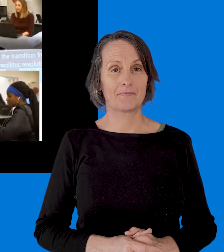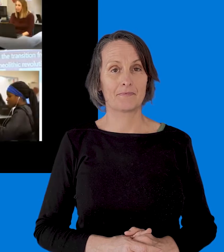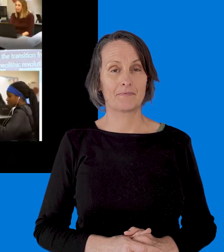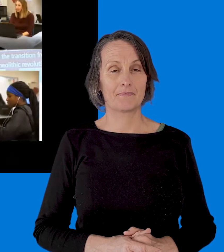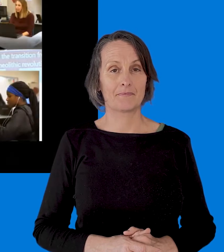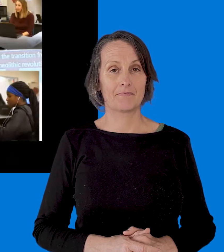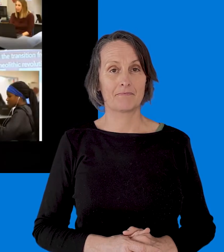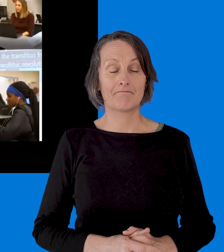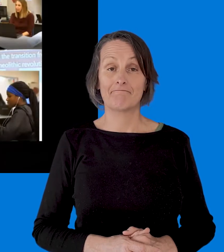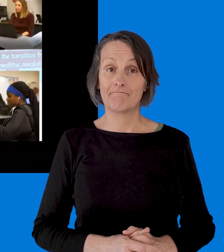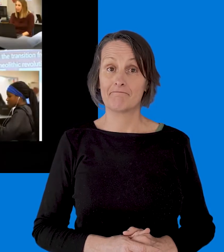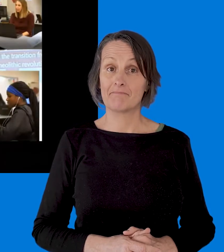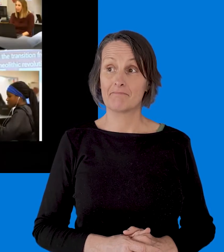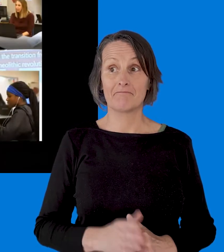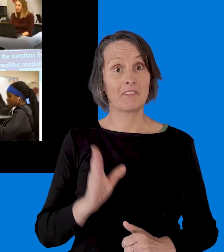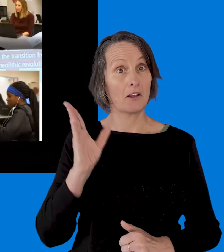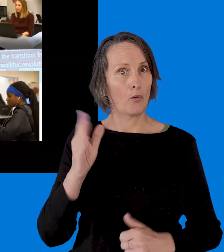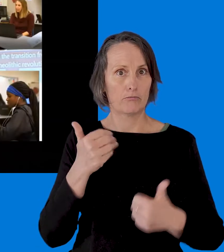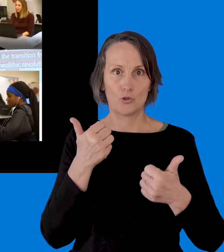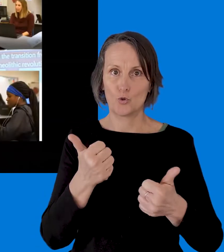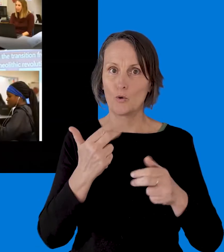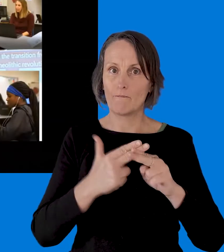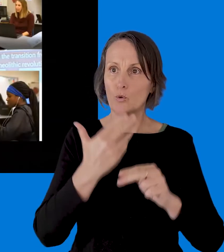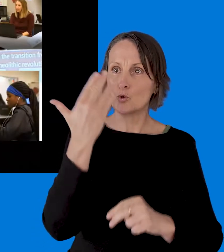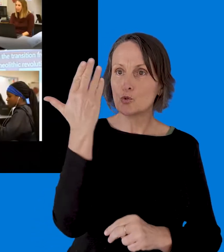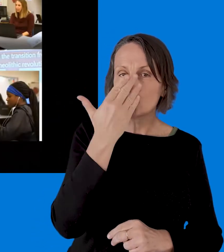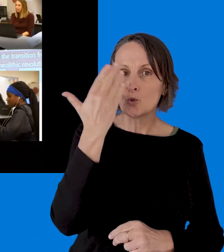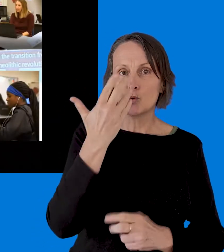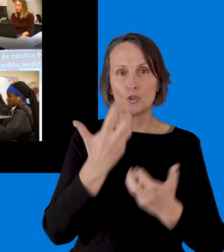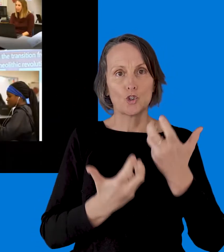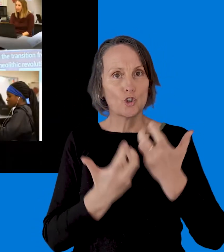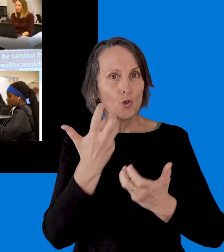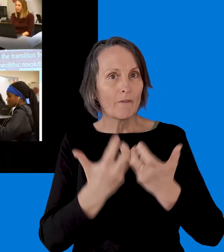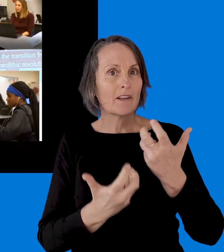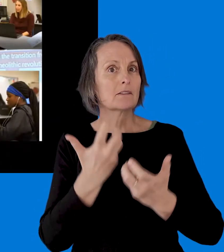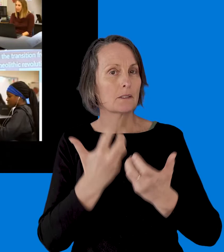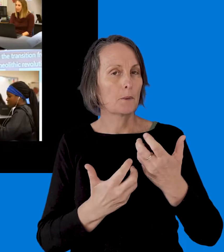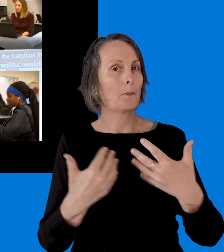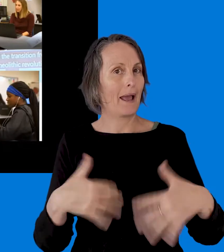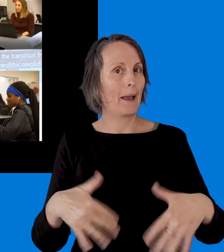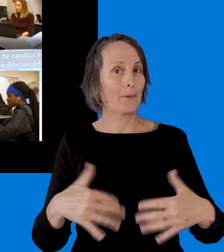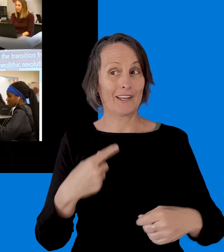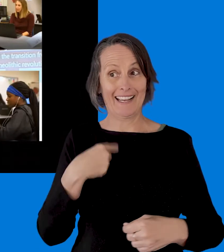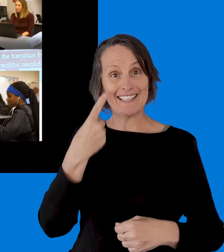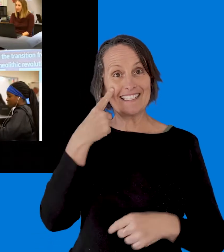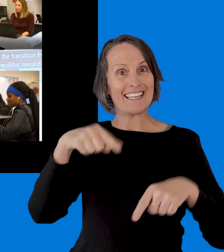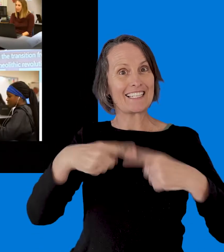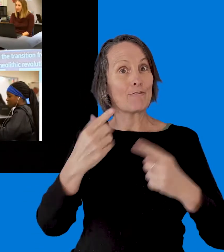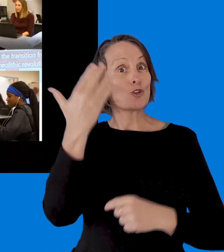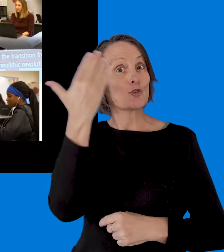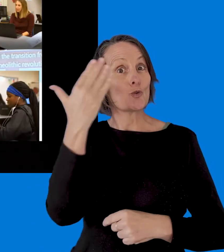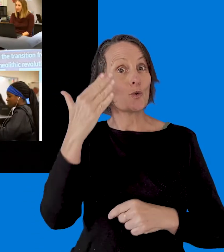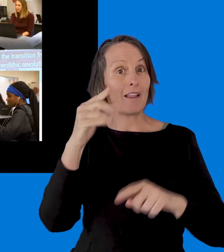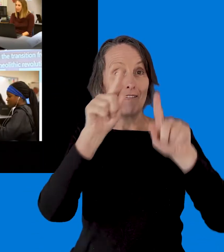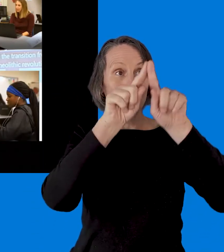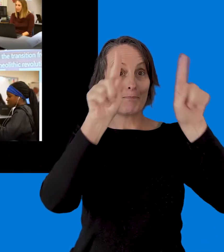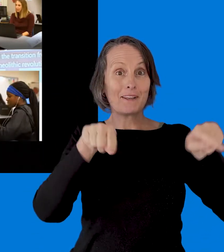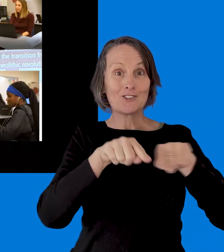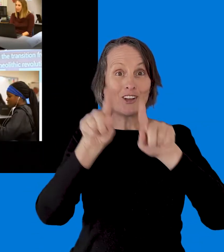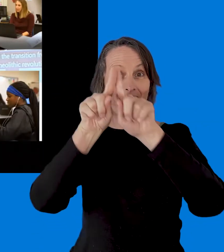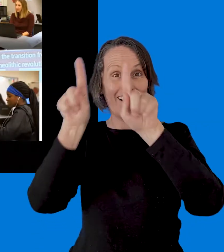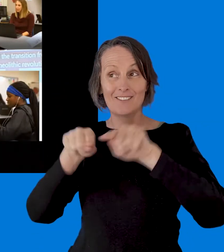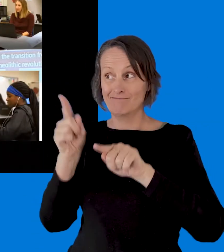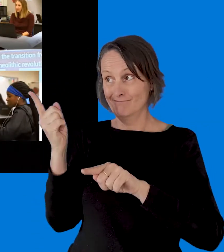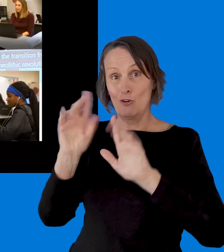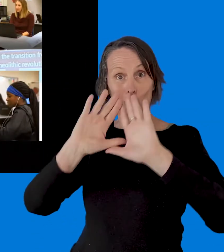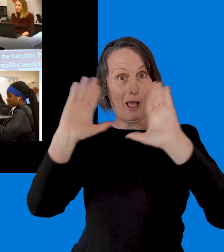And this has gotten a lot of use within education. And these are images from schools